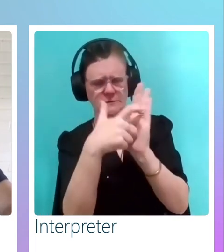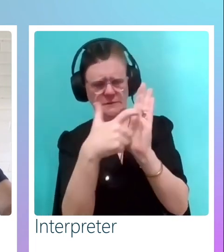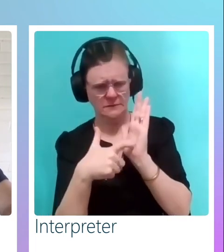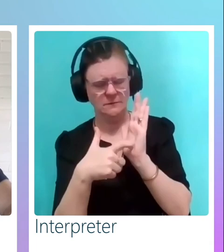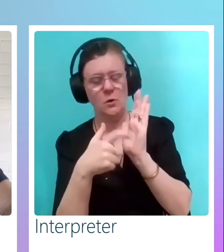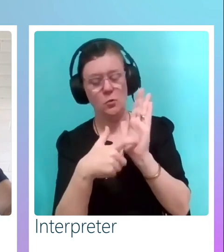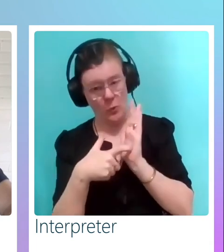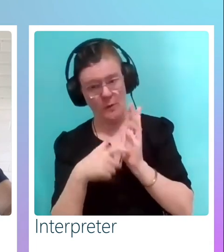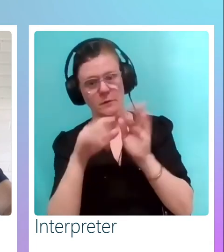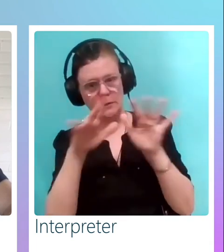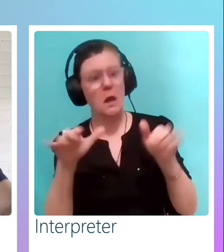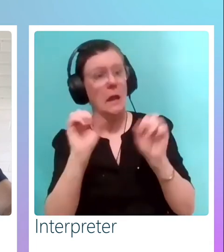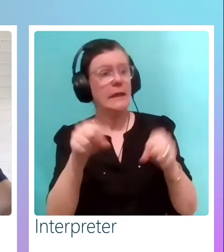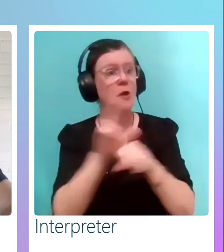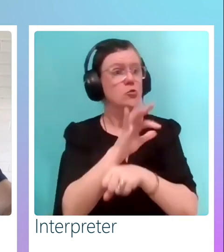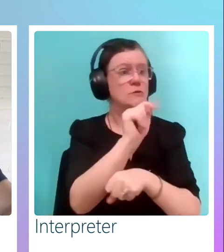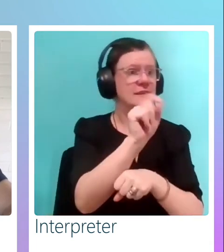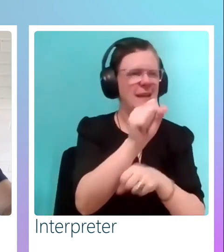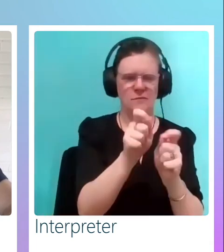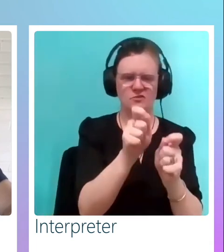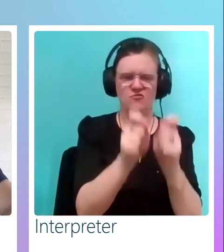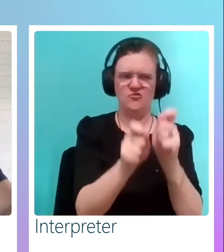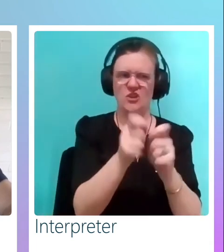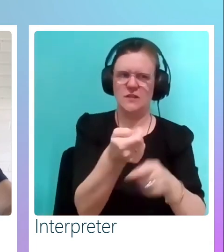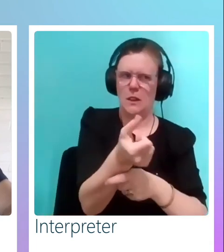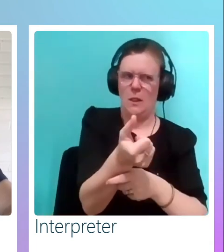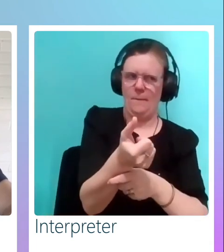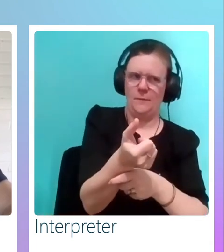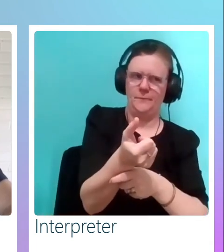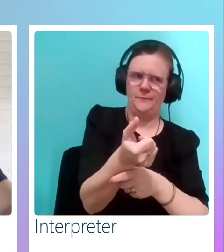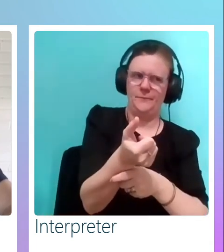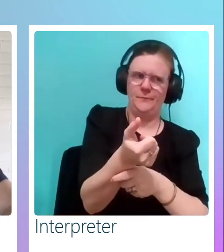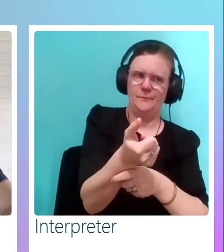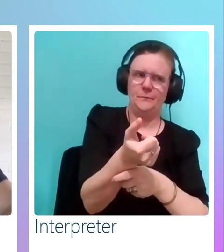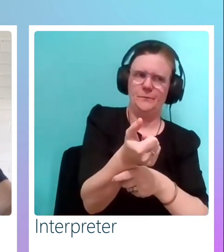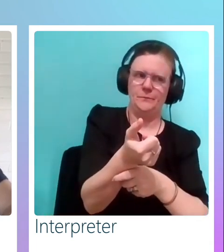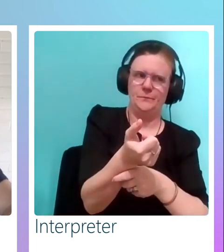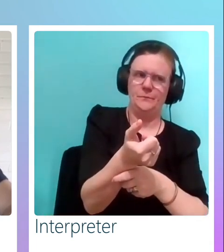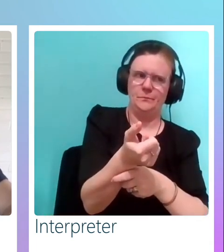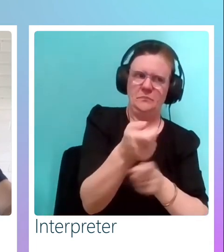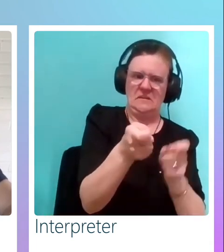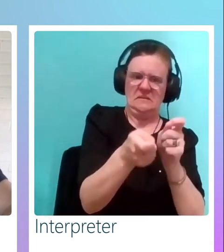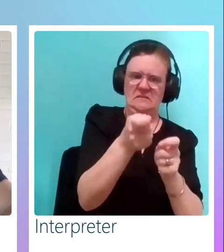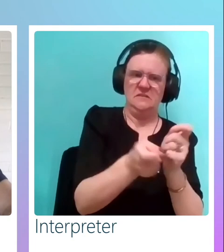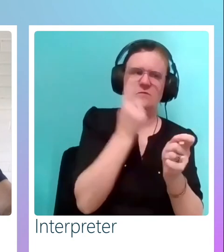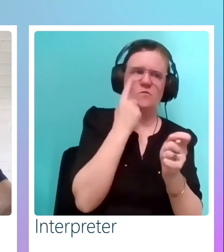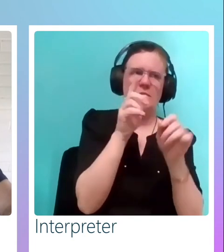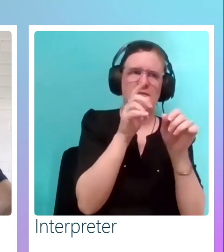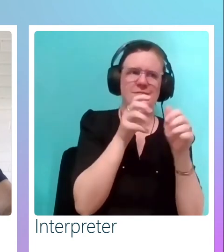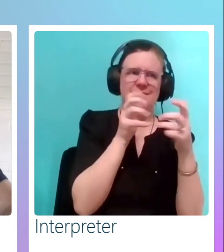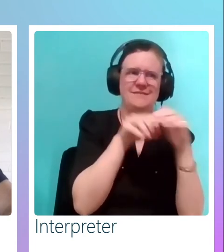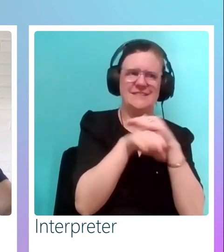template. So they can use it, yeah, absolutely, but it can only be part of the accessibility statement.